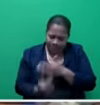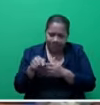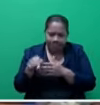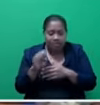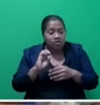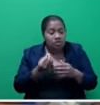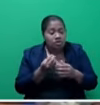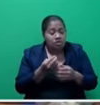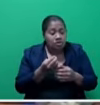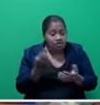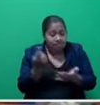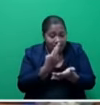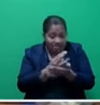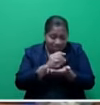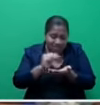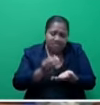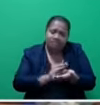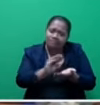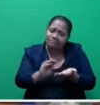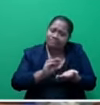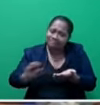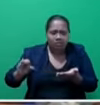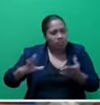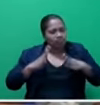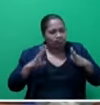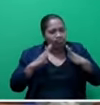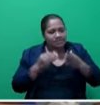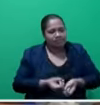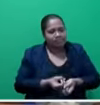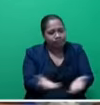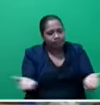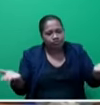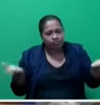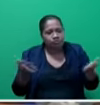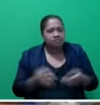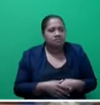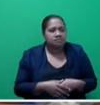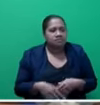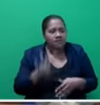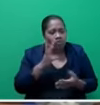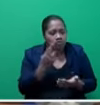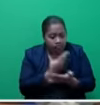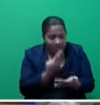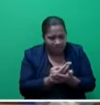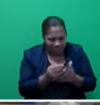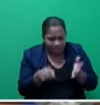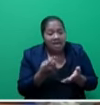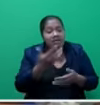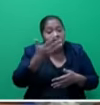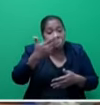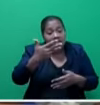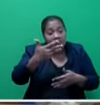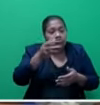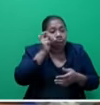for planting to farmers free of charge by the ministry, with 4 rice fields and 9 trainings conducted in relevant areas.